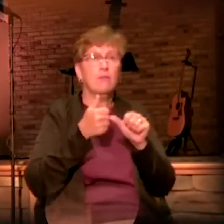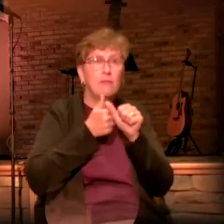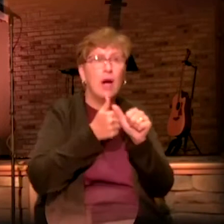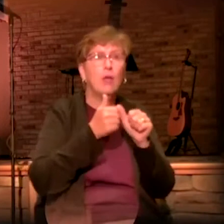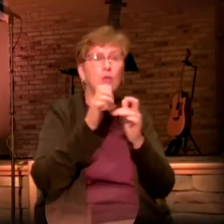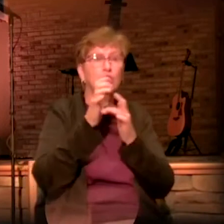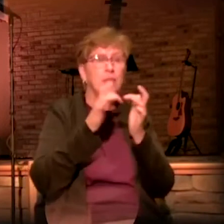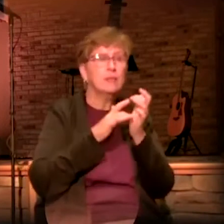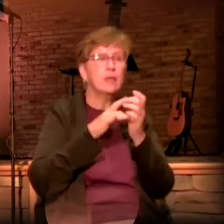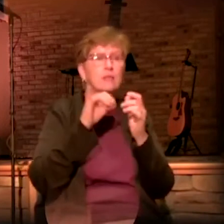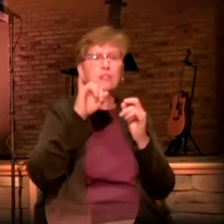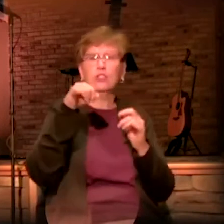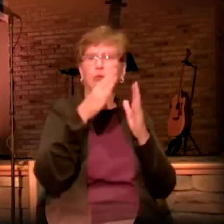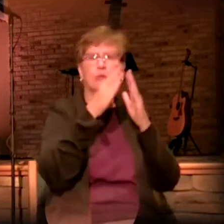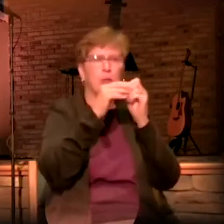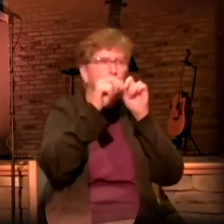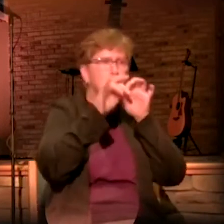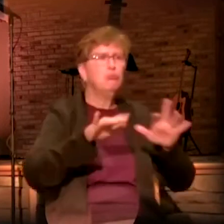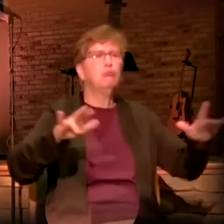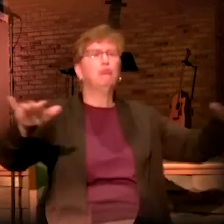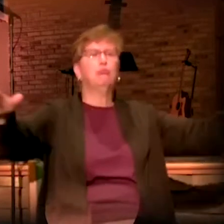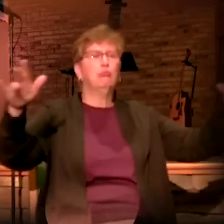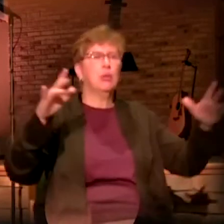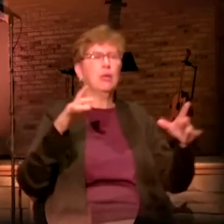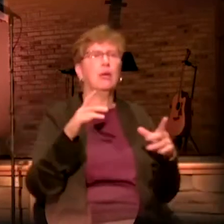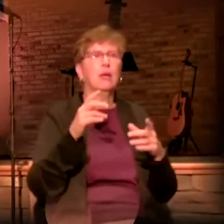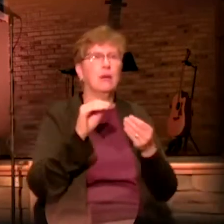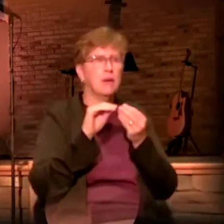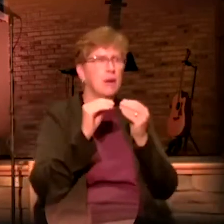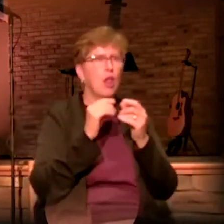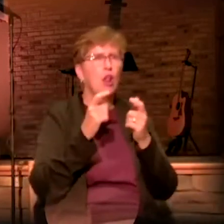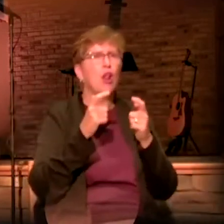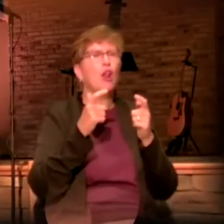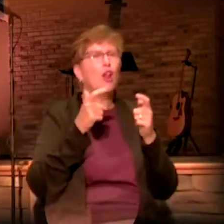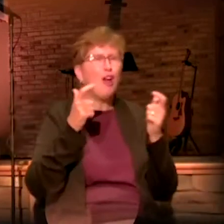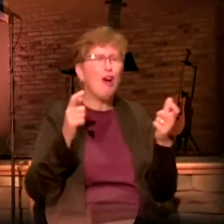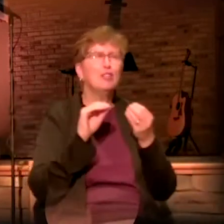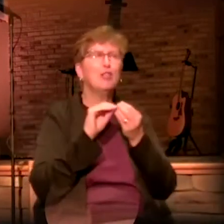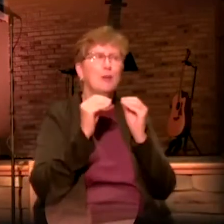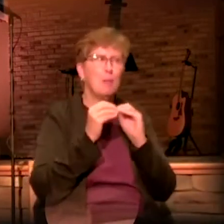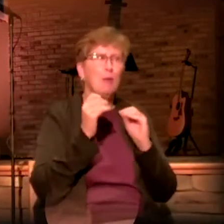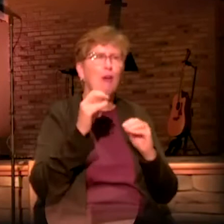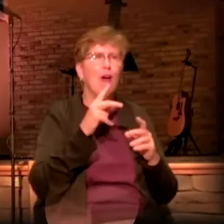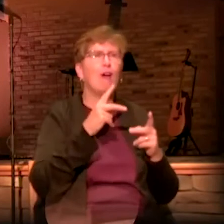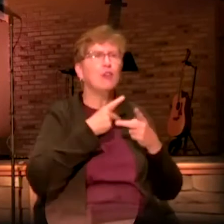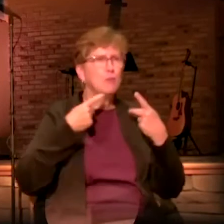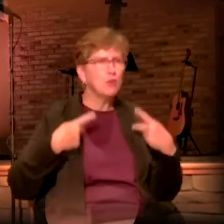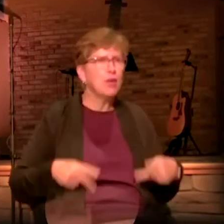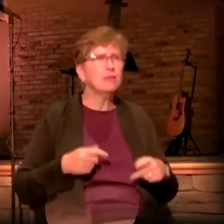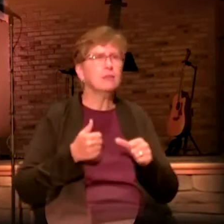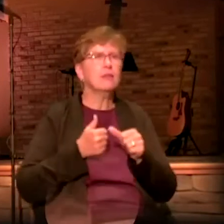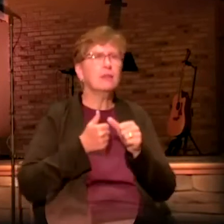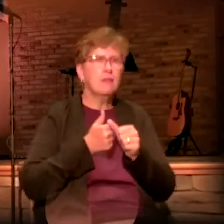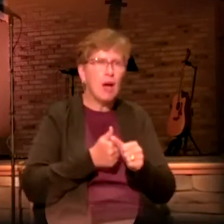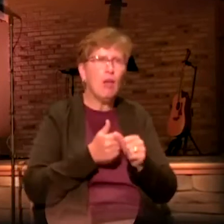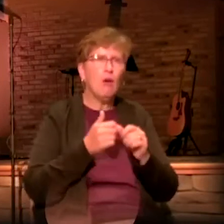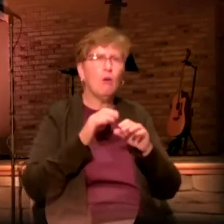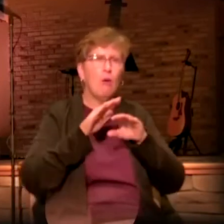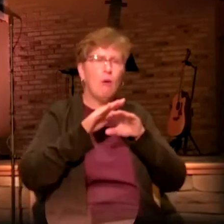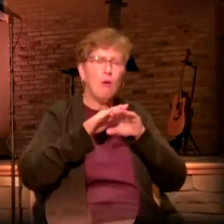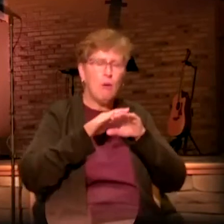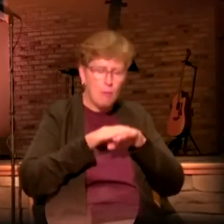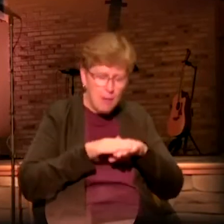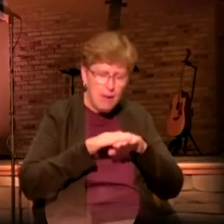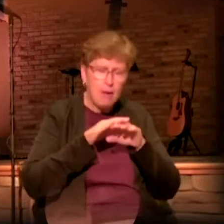rapidly, and a large number of priests became obedient to the faith. And now Dr. Luke, who wrote the book of Acts, he